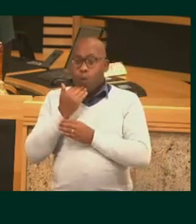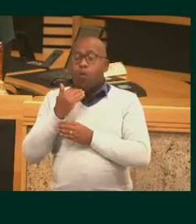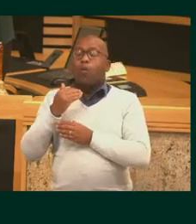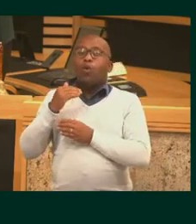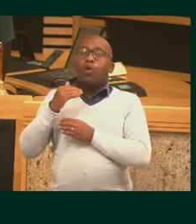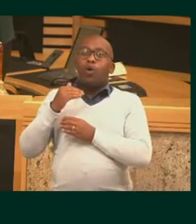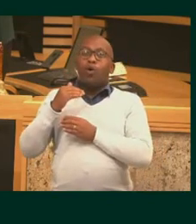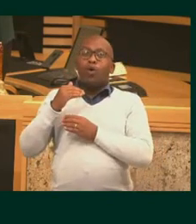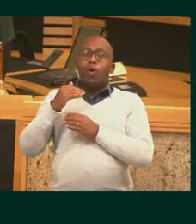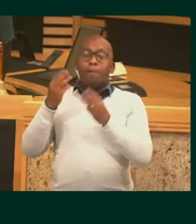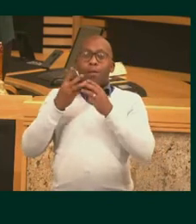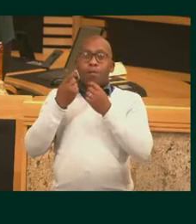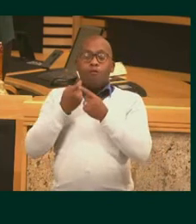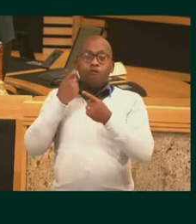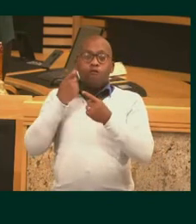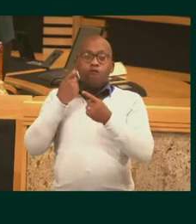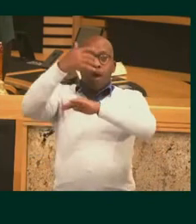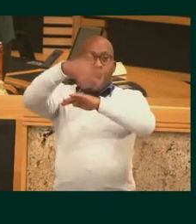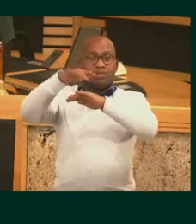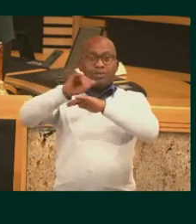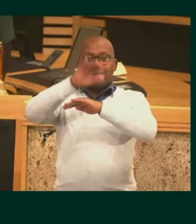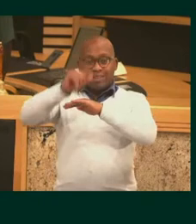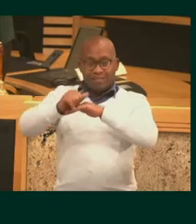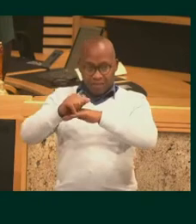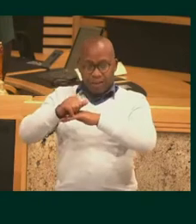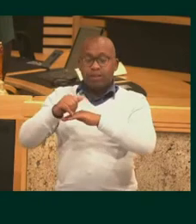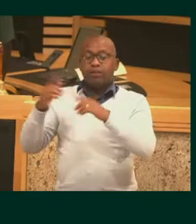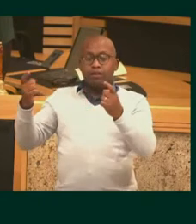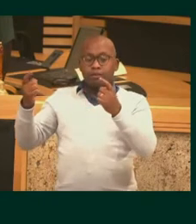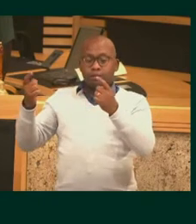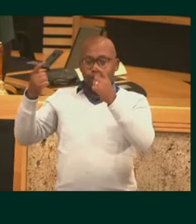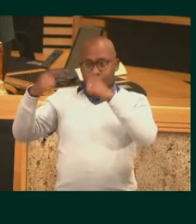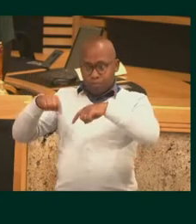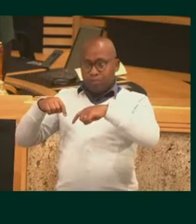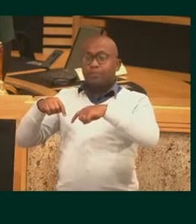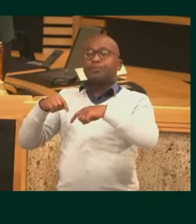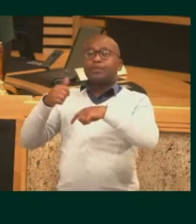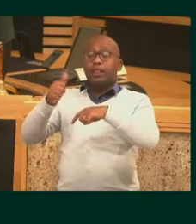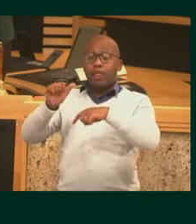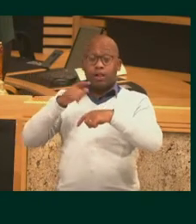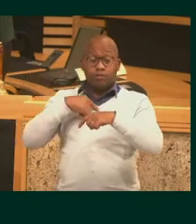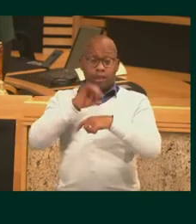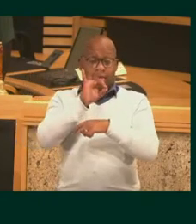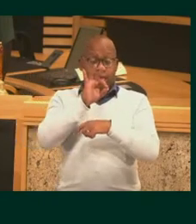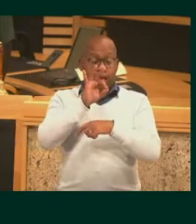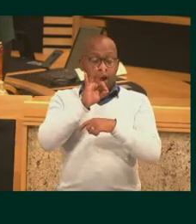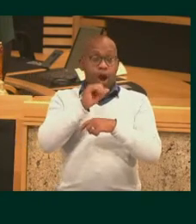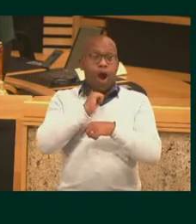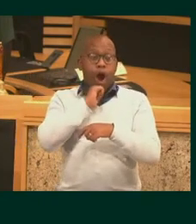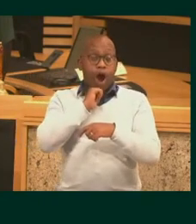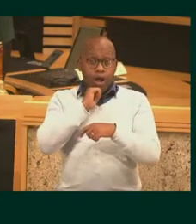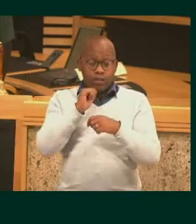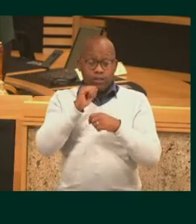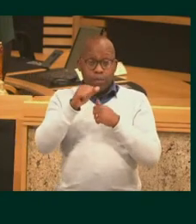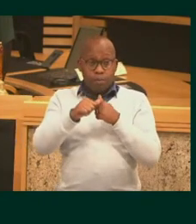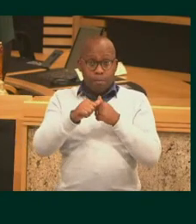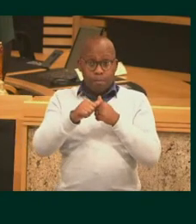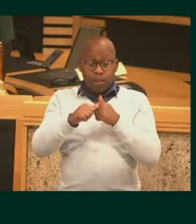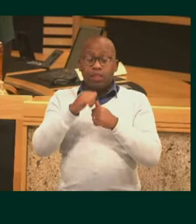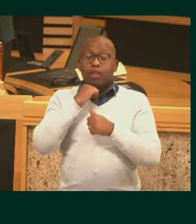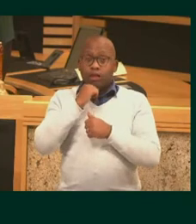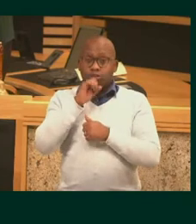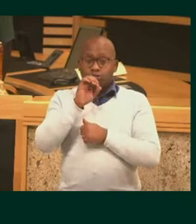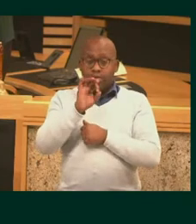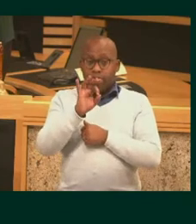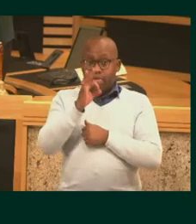Nadin and uh immediately on the 3D of August I convened that meeting and uh we are working with them together